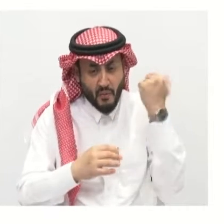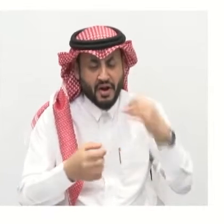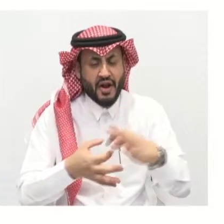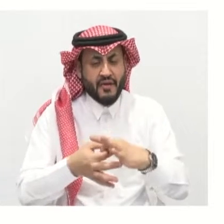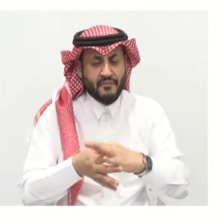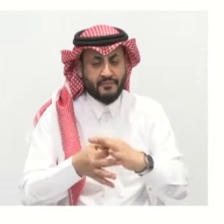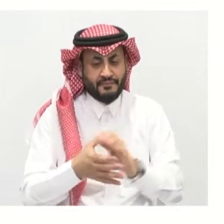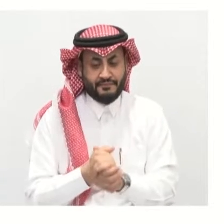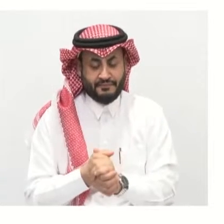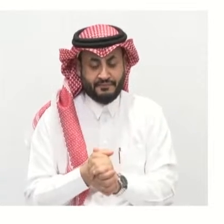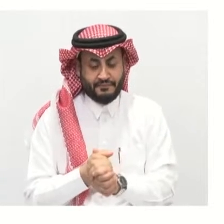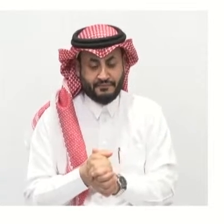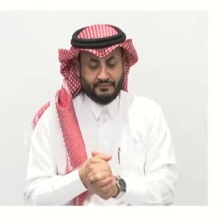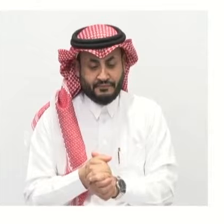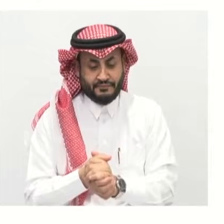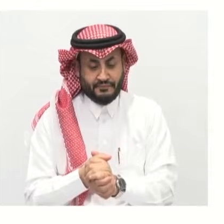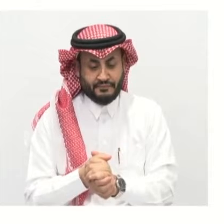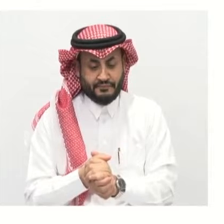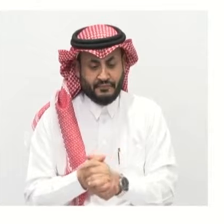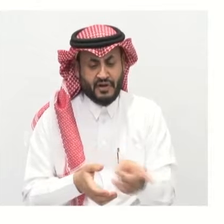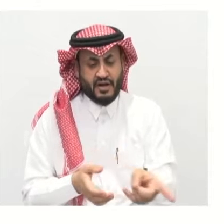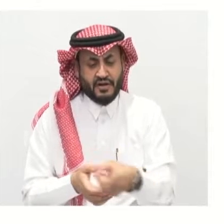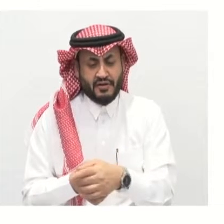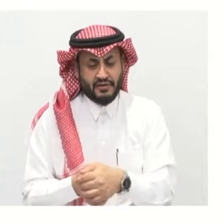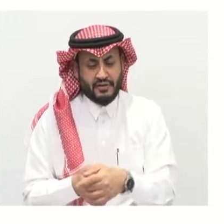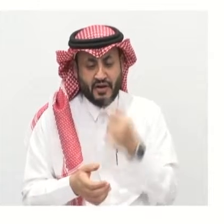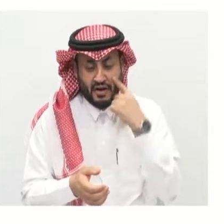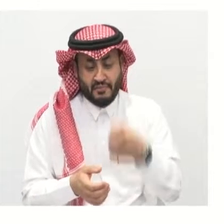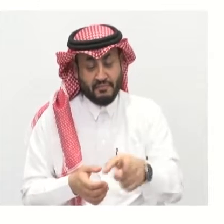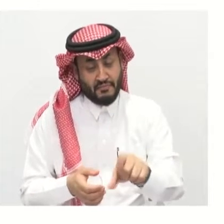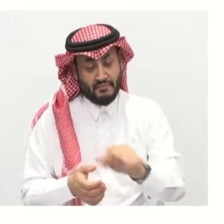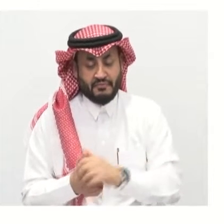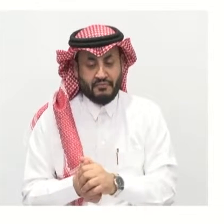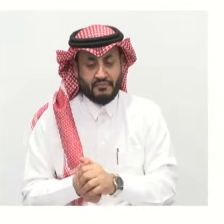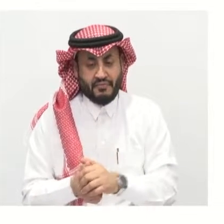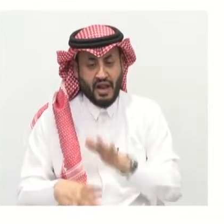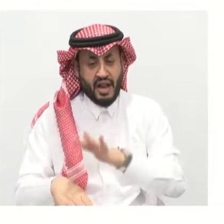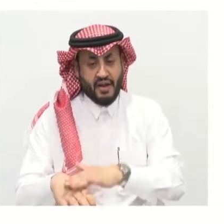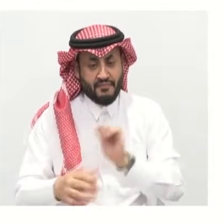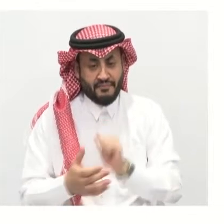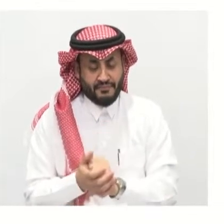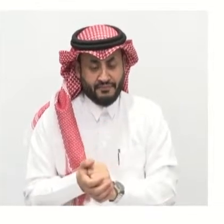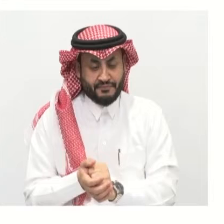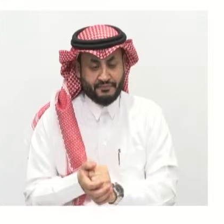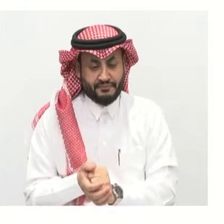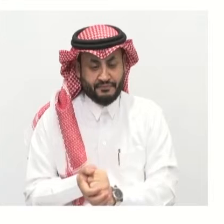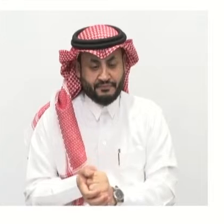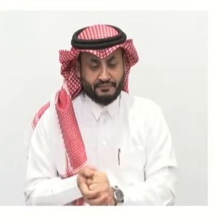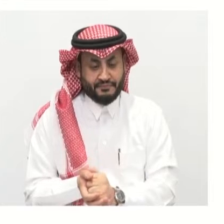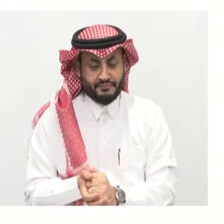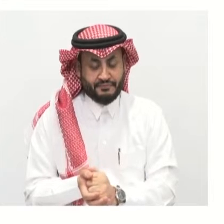before, which is unit, my body, right? The sense of touch.